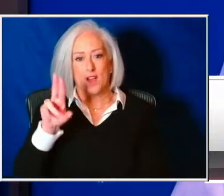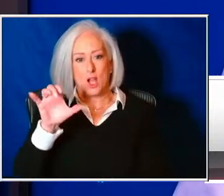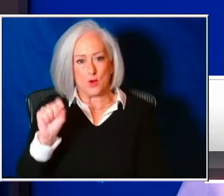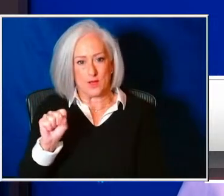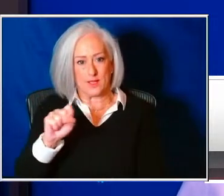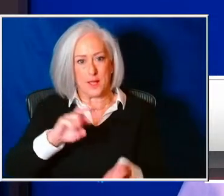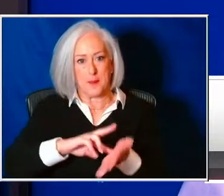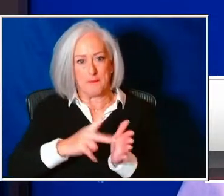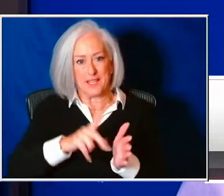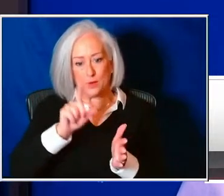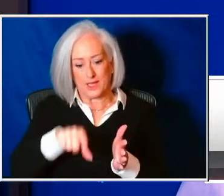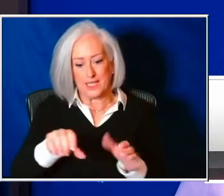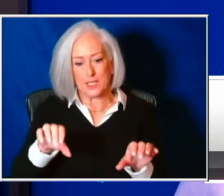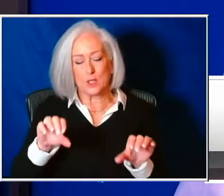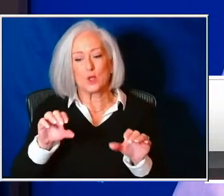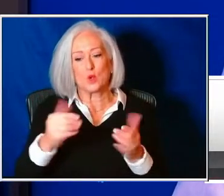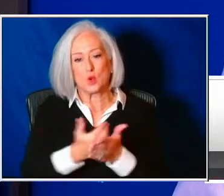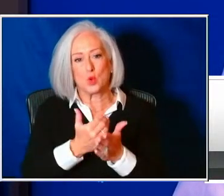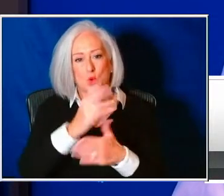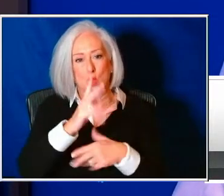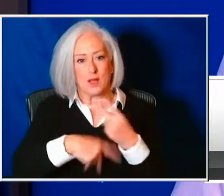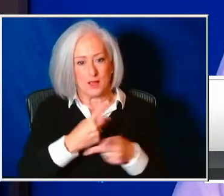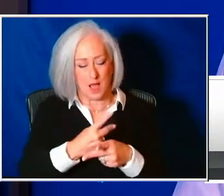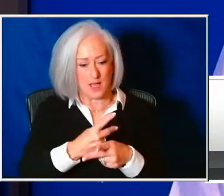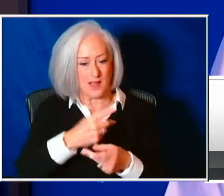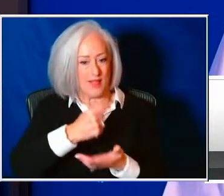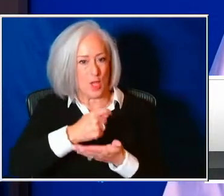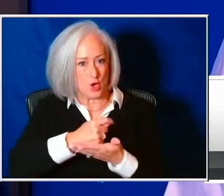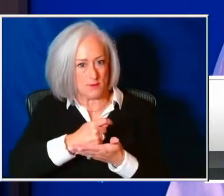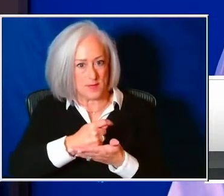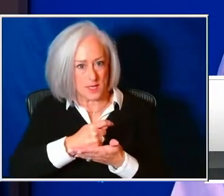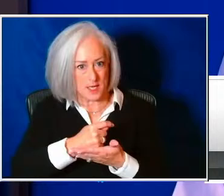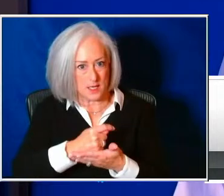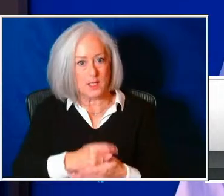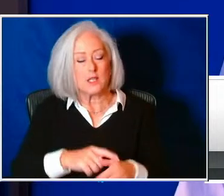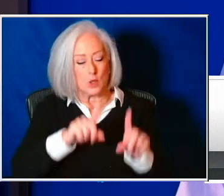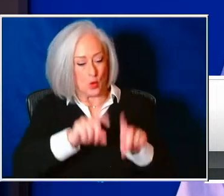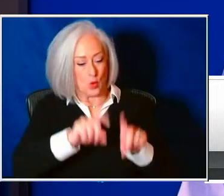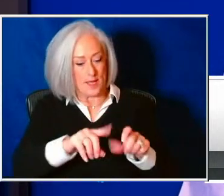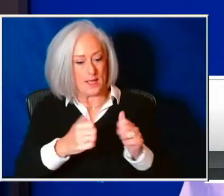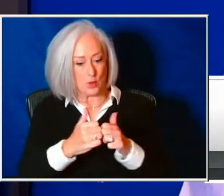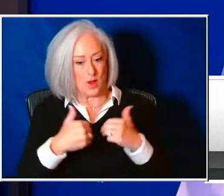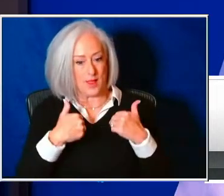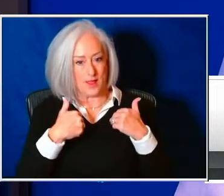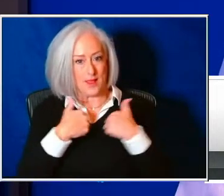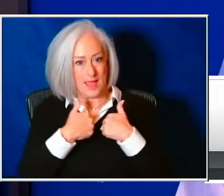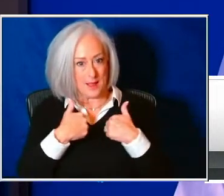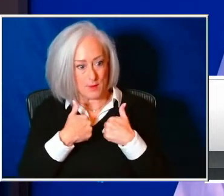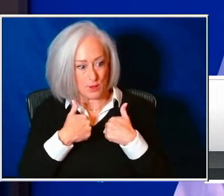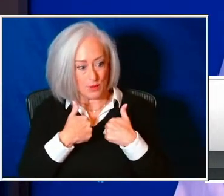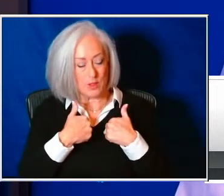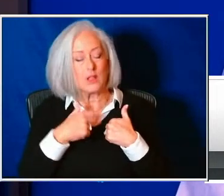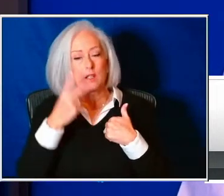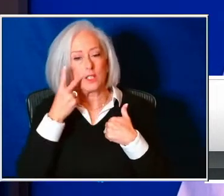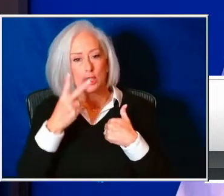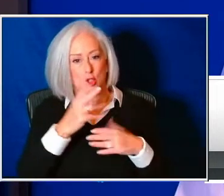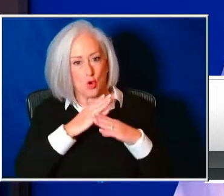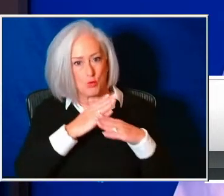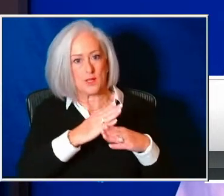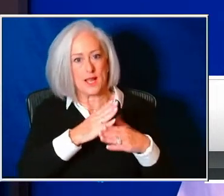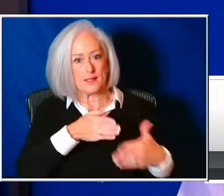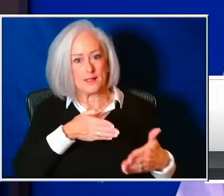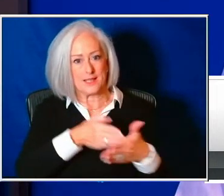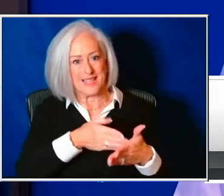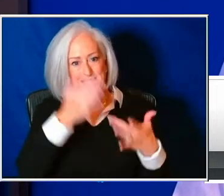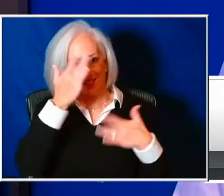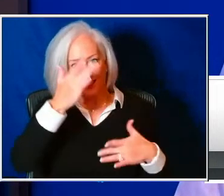important. It was tested in non-human primates, and it did show protection against disease when those primates were challenged